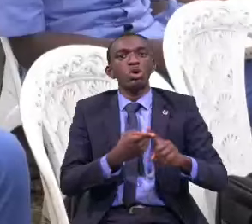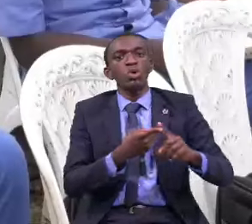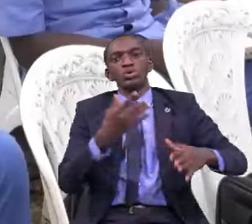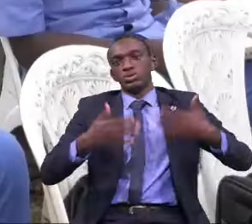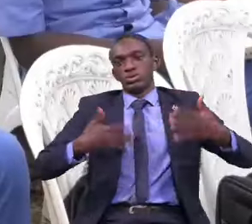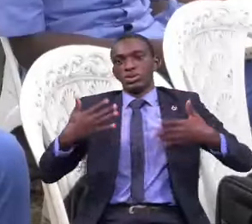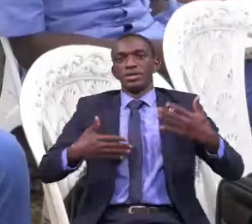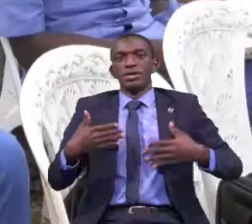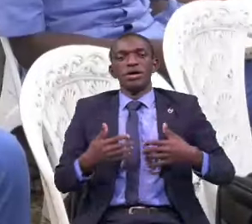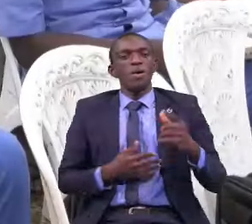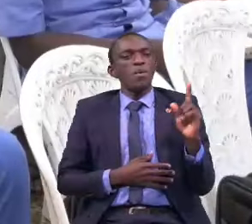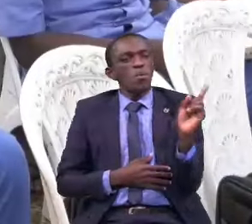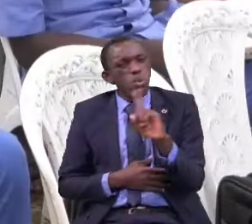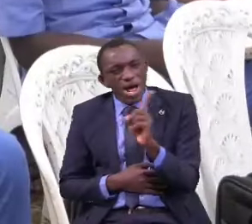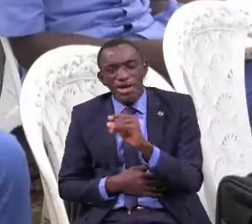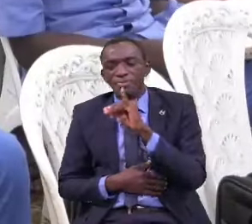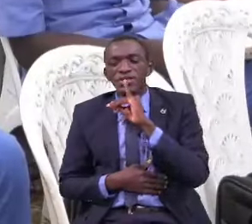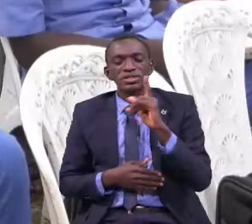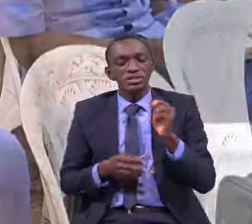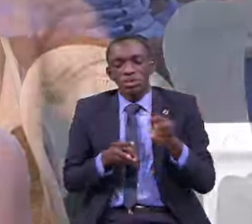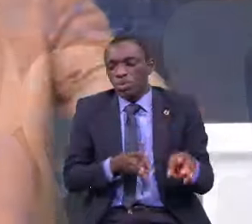Where is the good way?